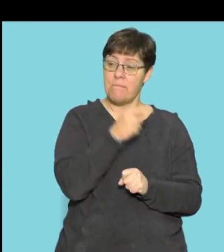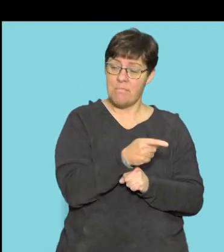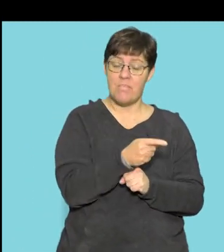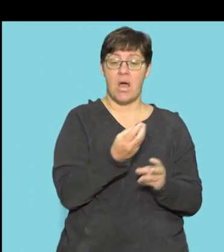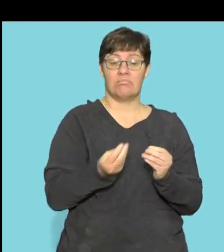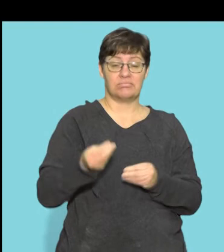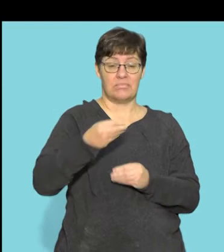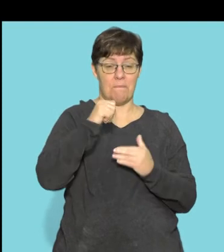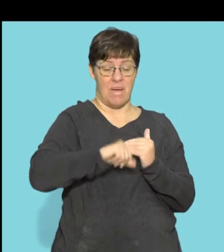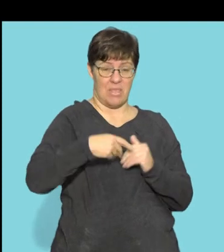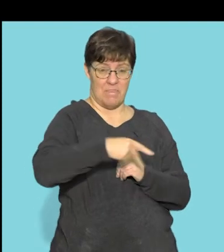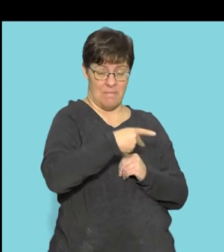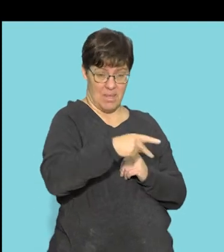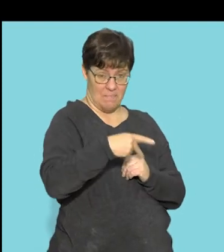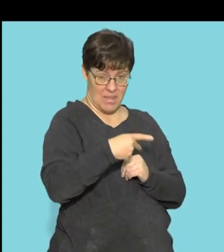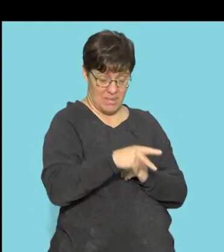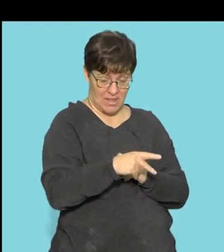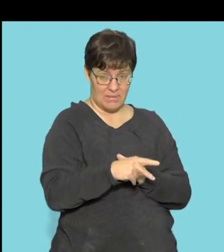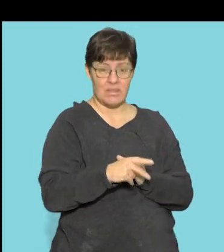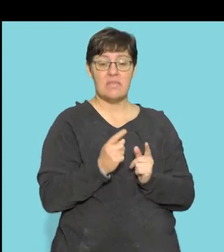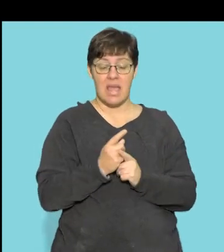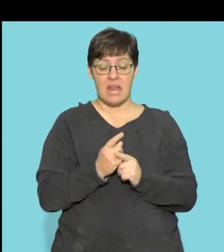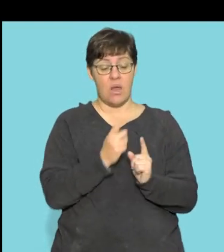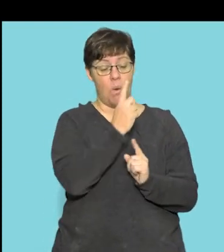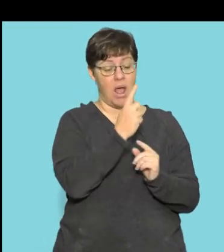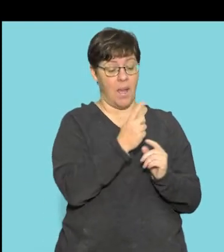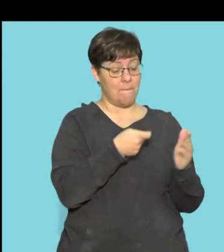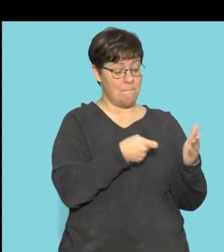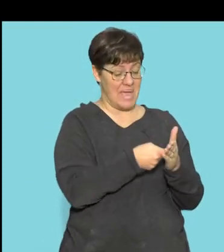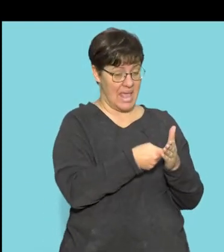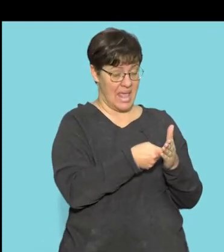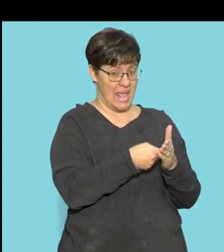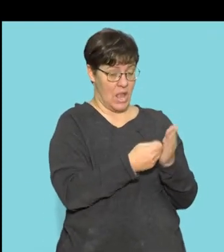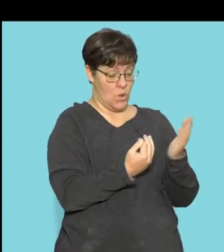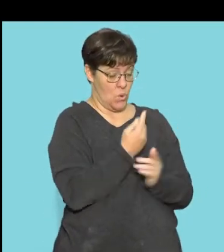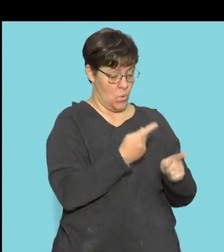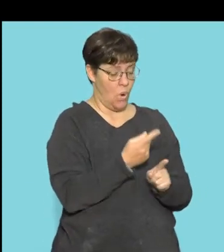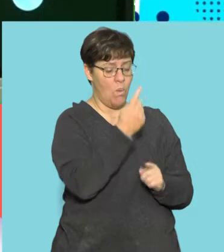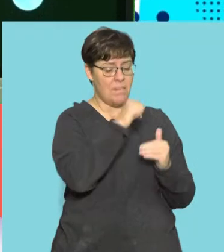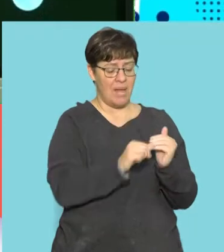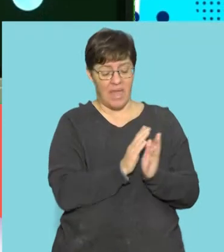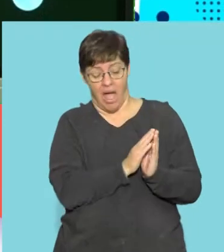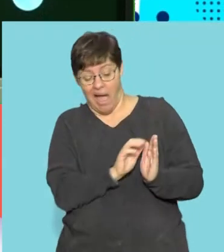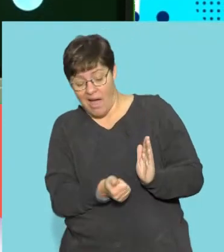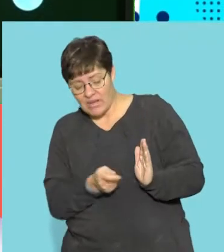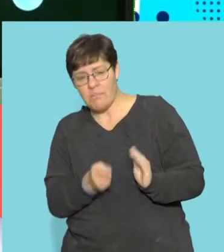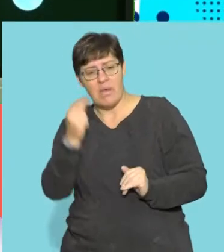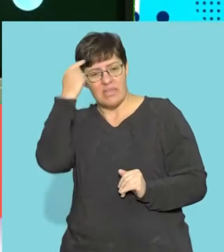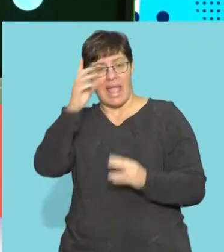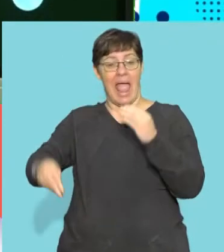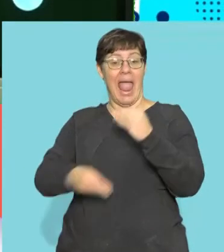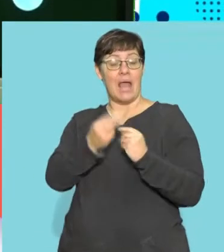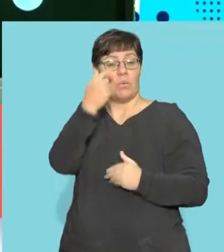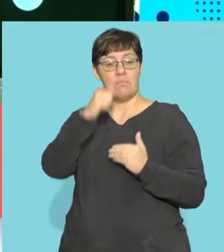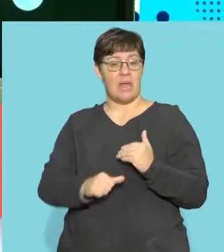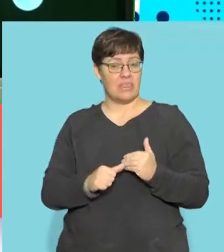after the truck is initially purchased. Now let's quickly explain this, because some people will think I must add 1 month